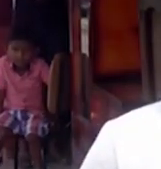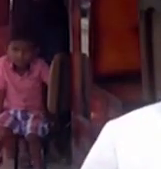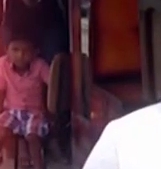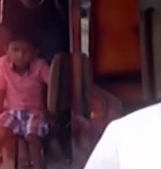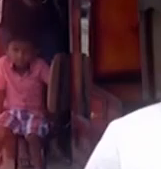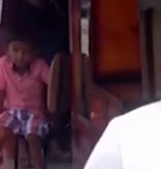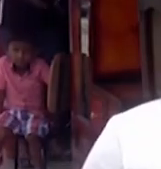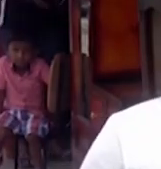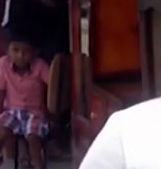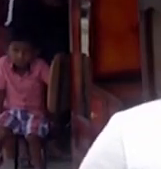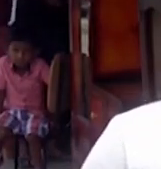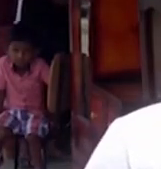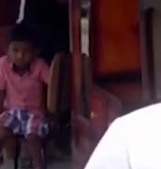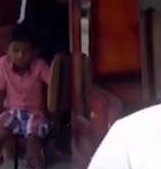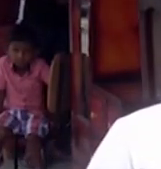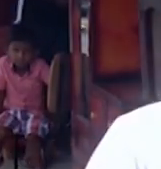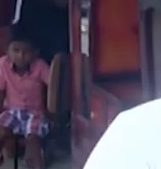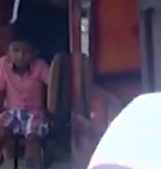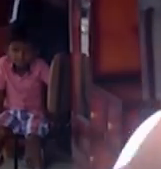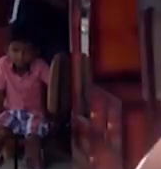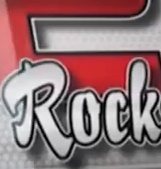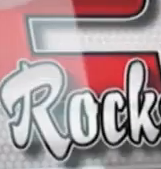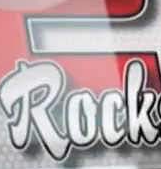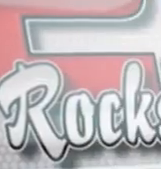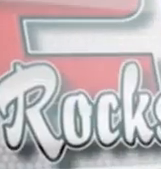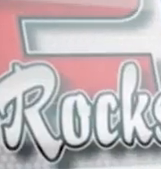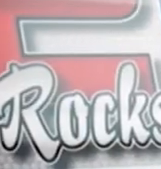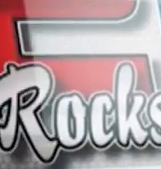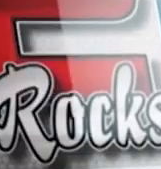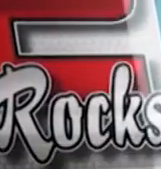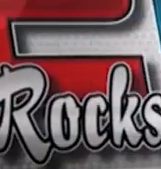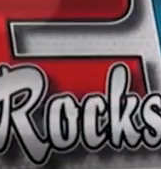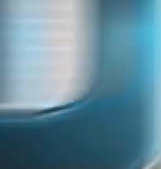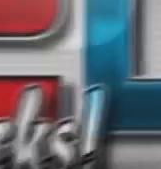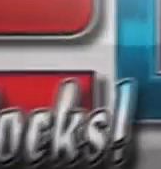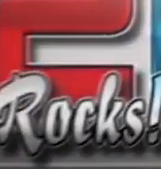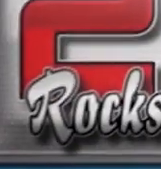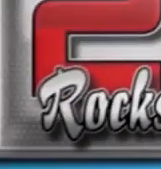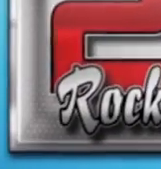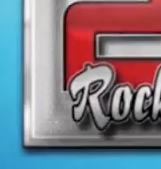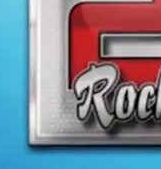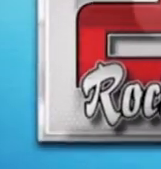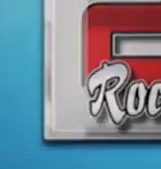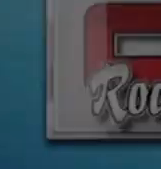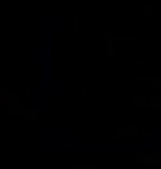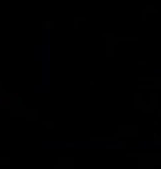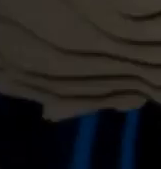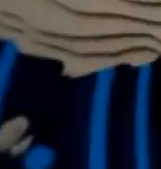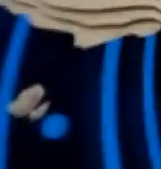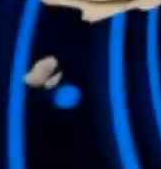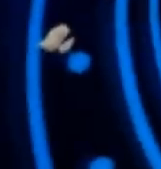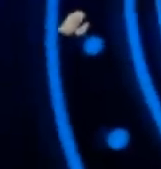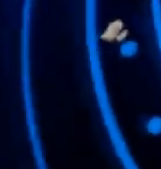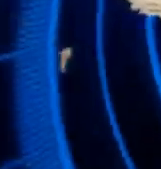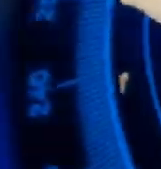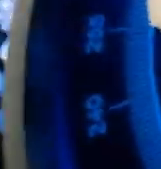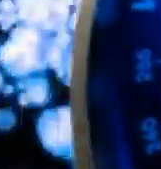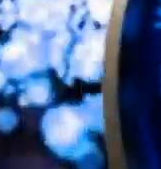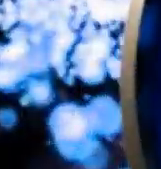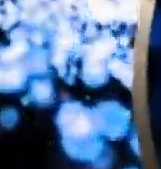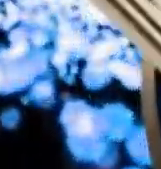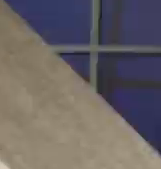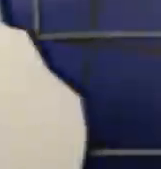We love Today FM. Today FM rocks. Today's hit music on Today FM.